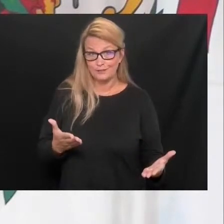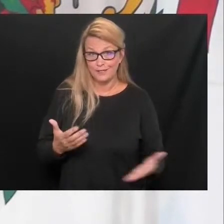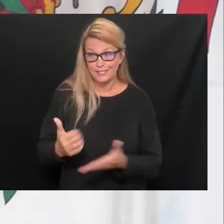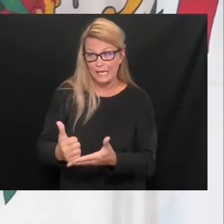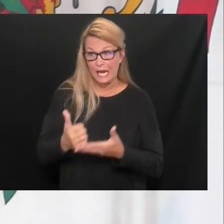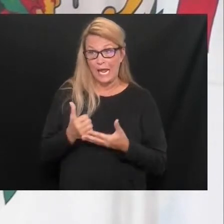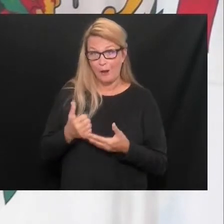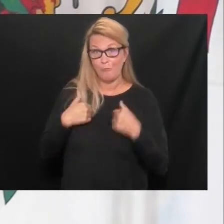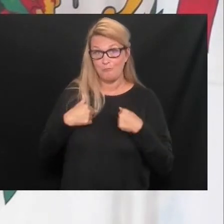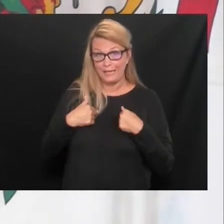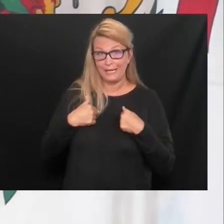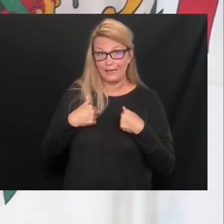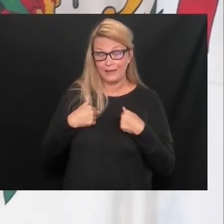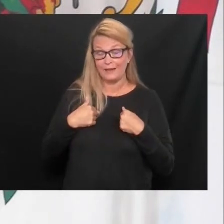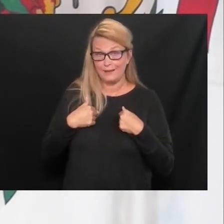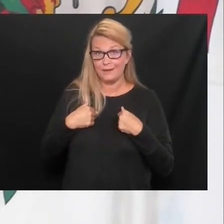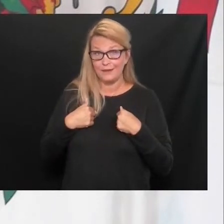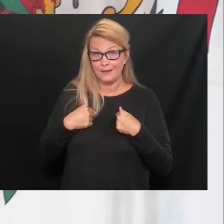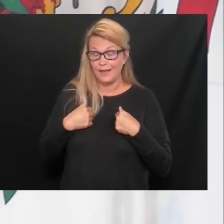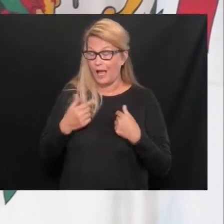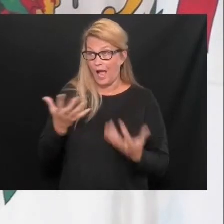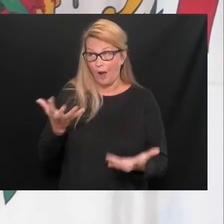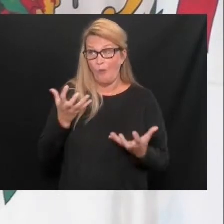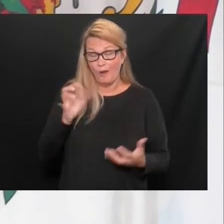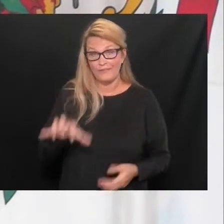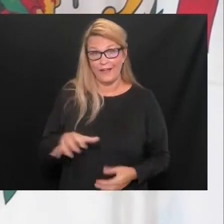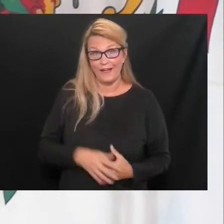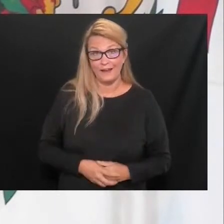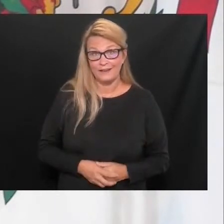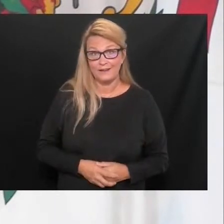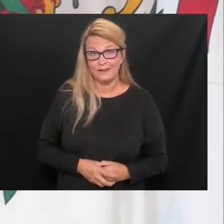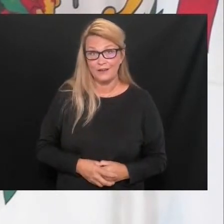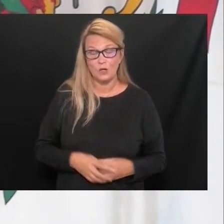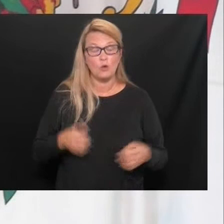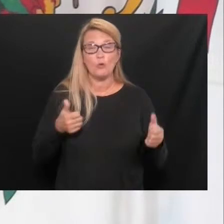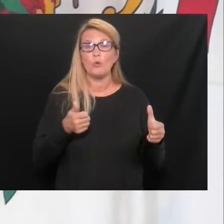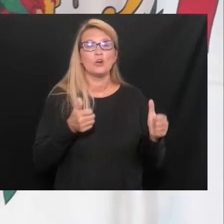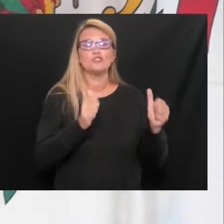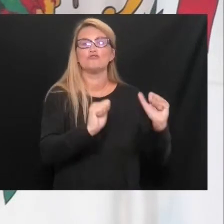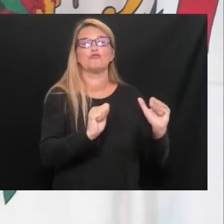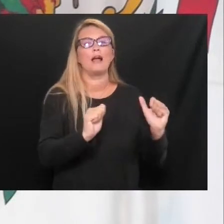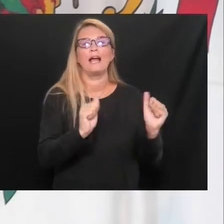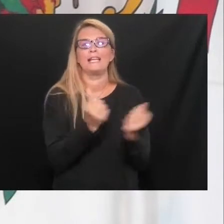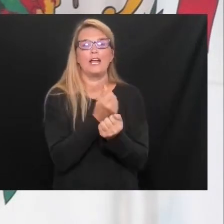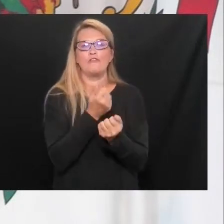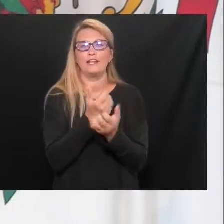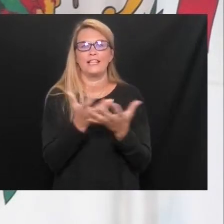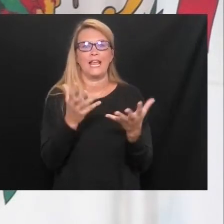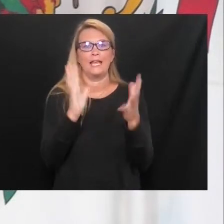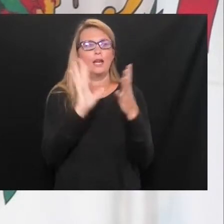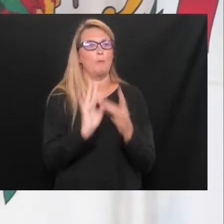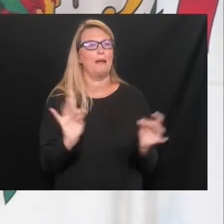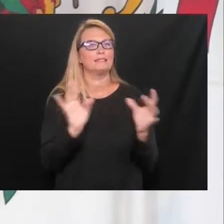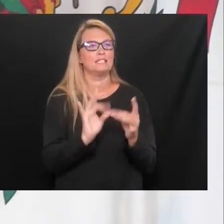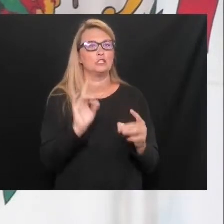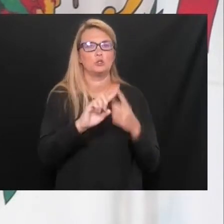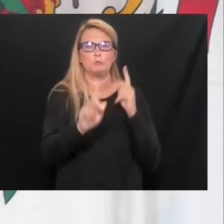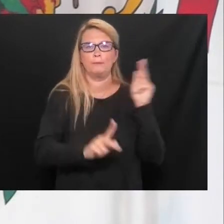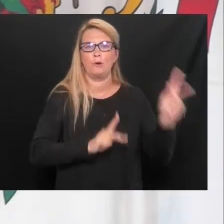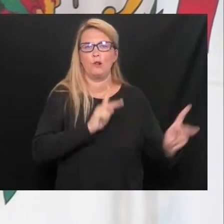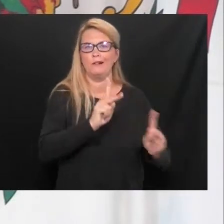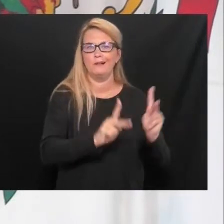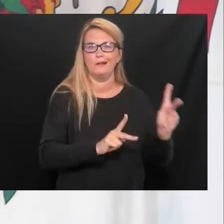you know, we are trying anything and everything in the messaging And the other part of your question